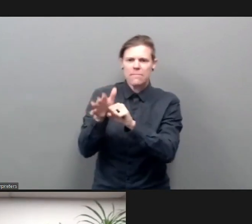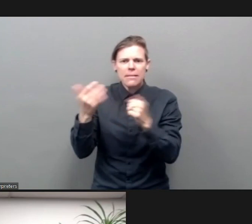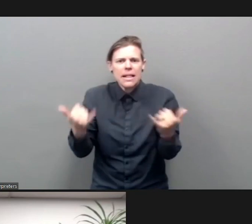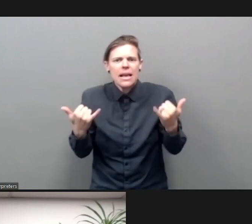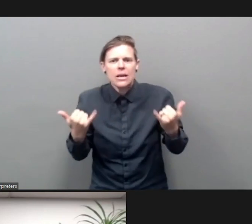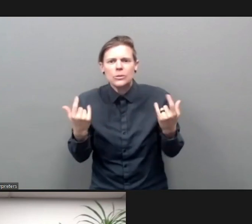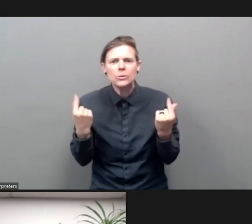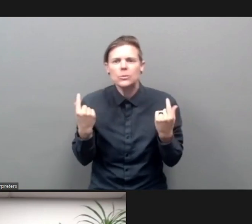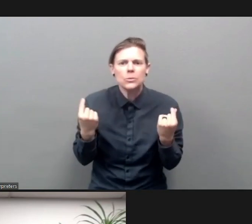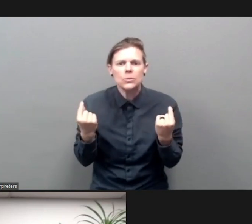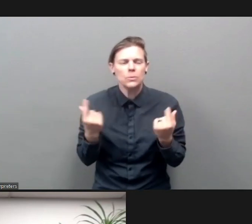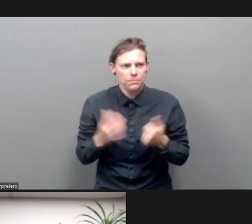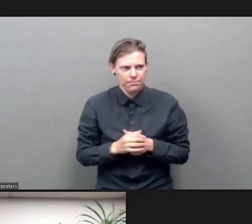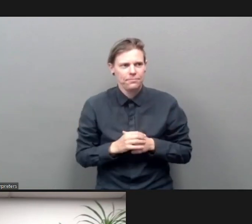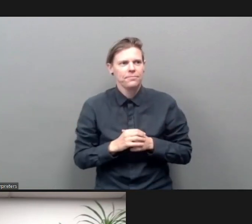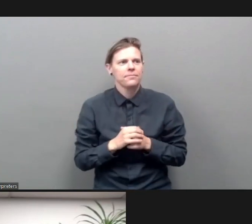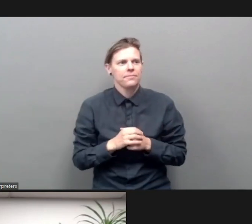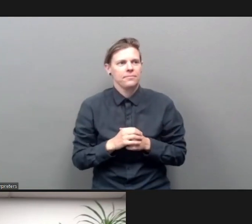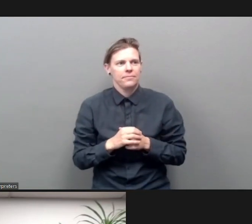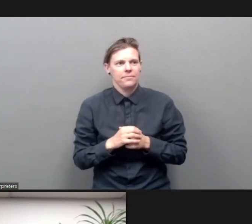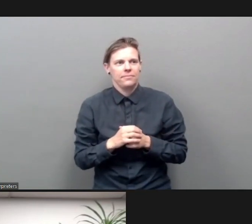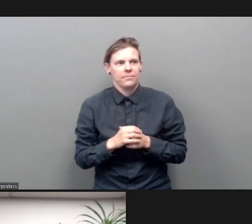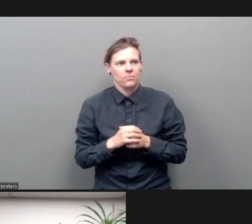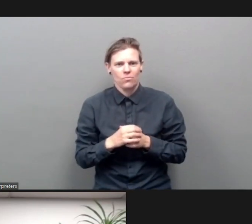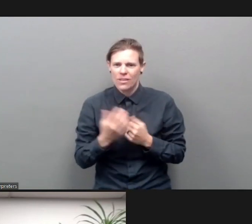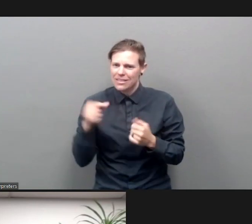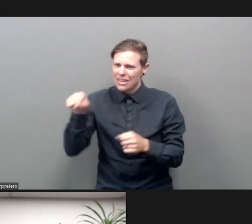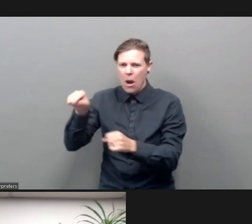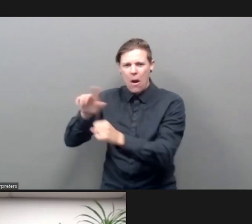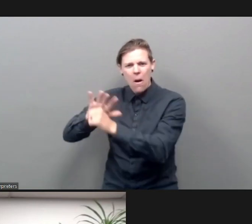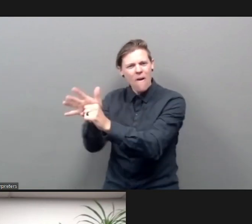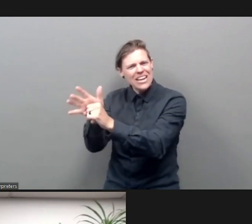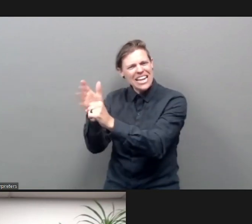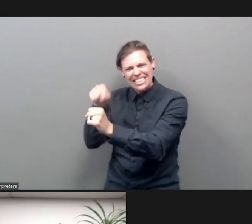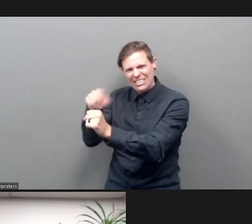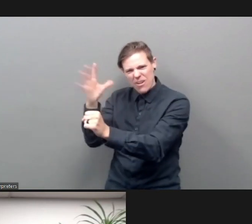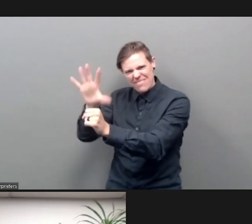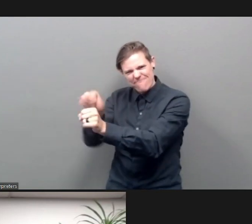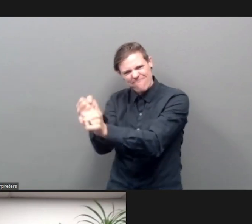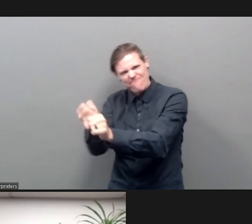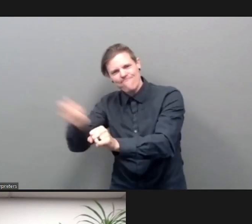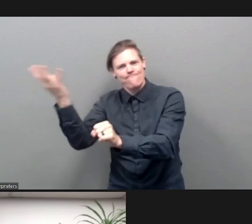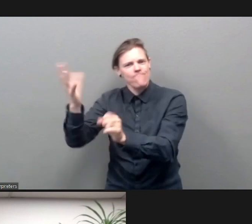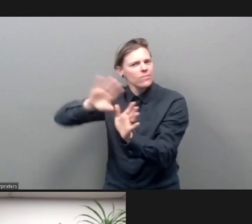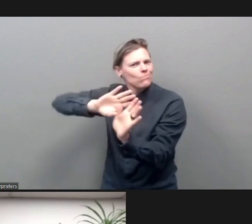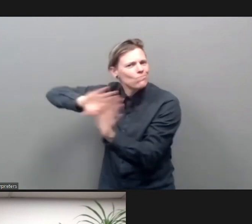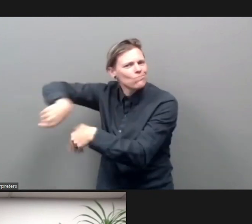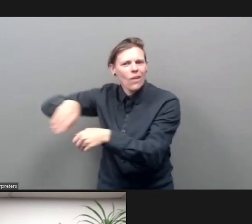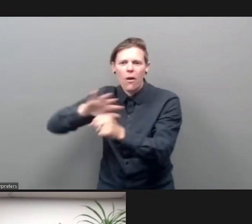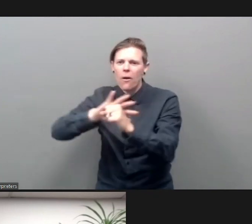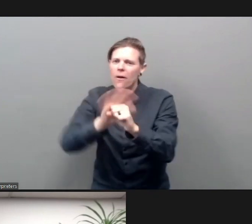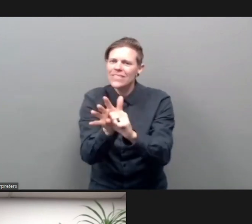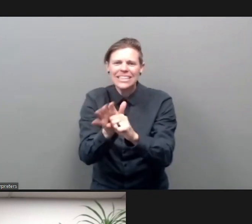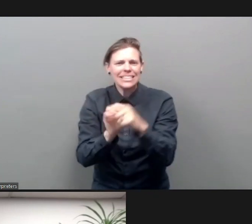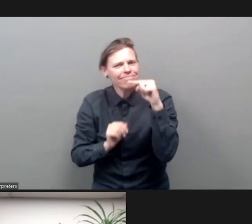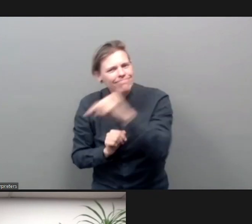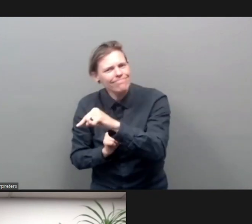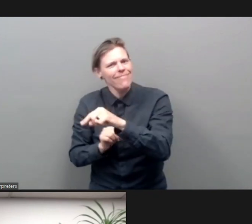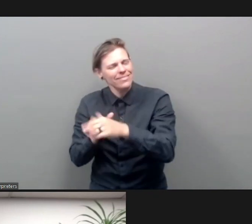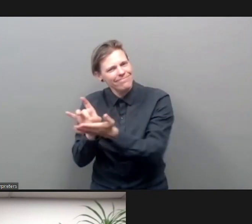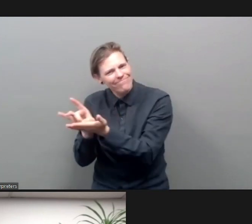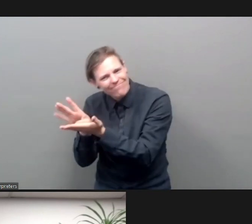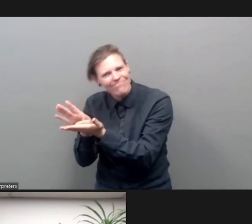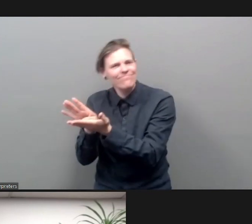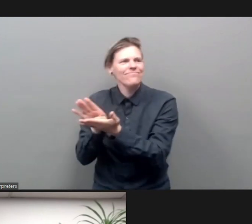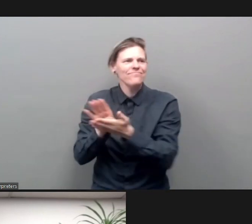conquered COVID, that vaccines, which are incredibly effective and safe and are the way out